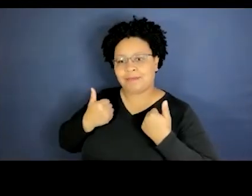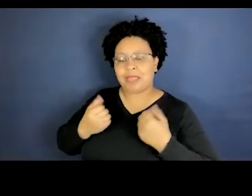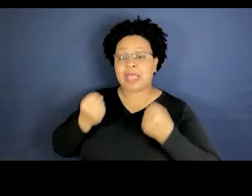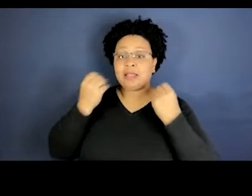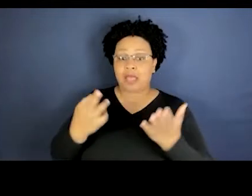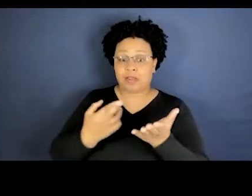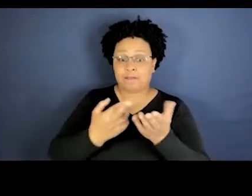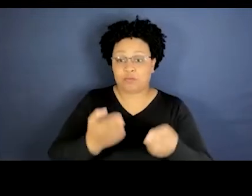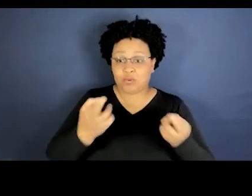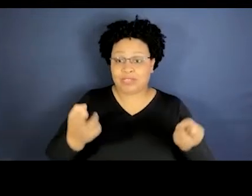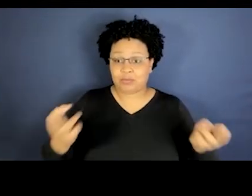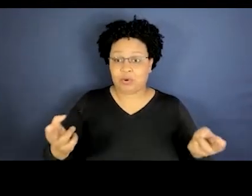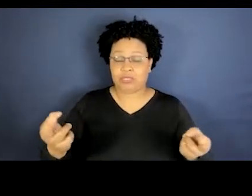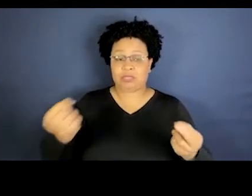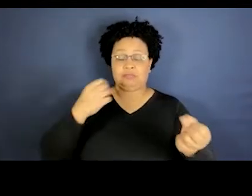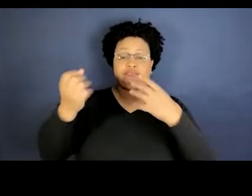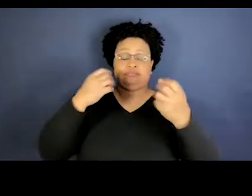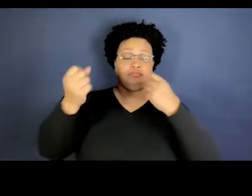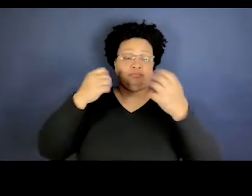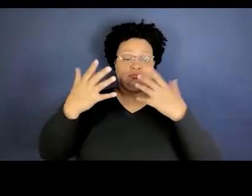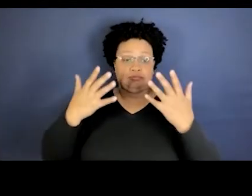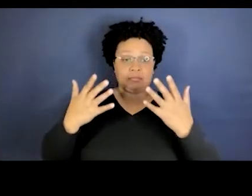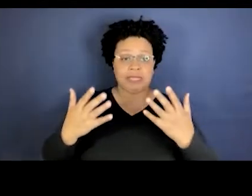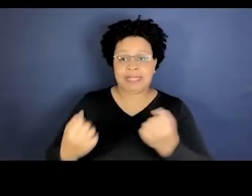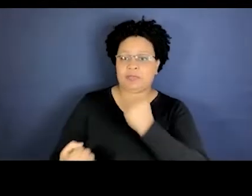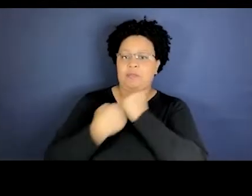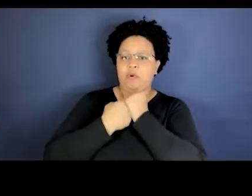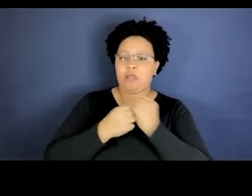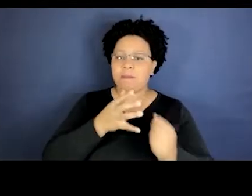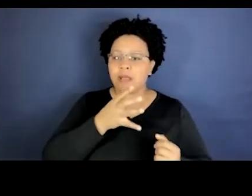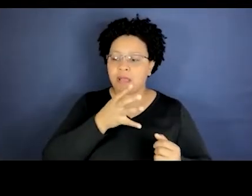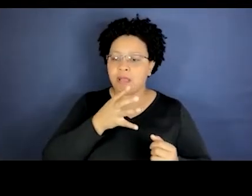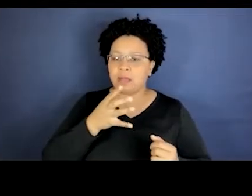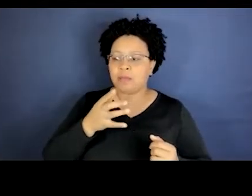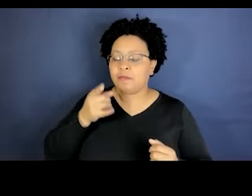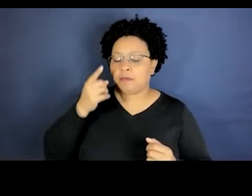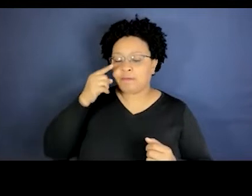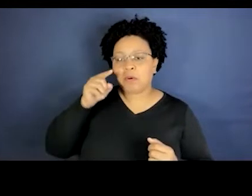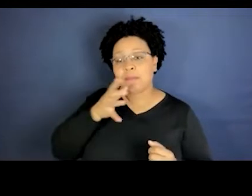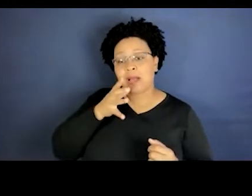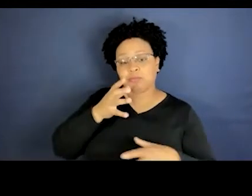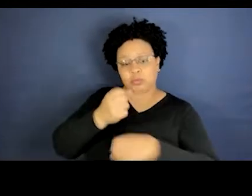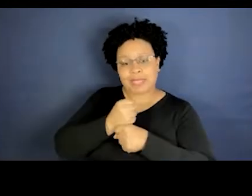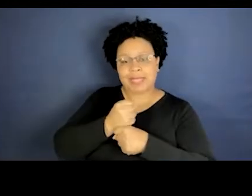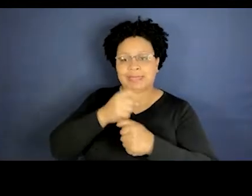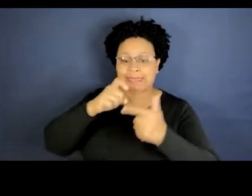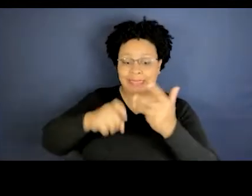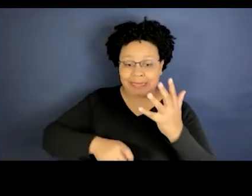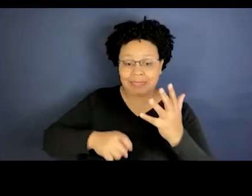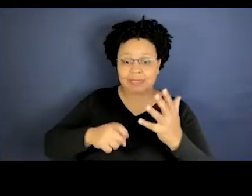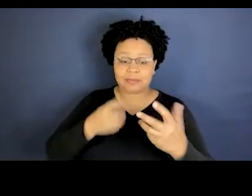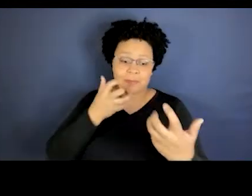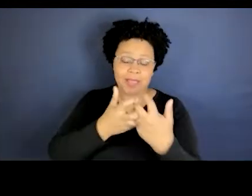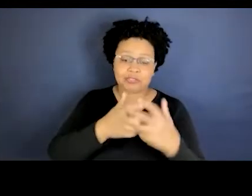to be able to support that mother in being able to get what she needed for her child. So whether she engaged